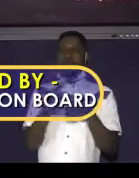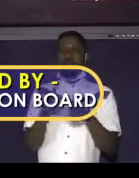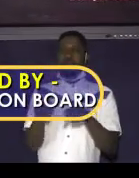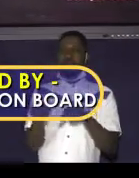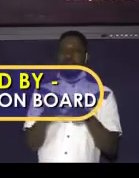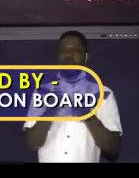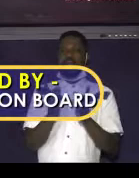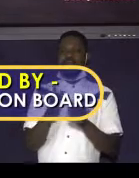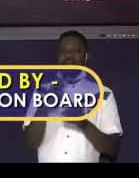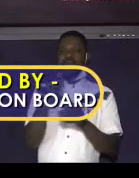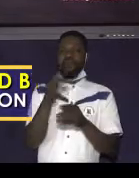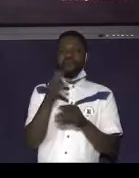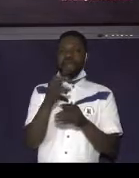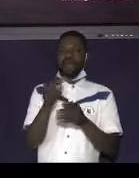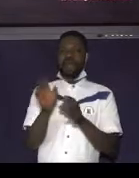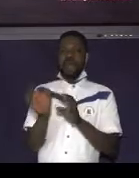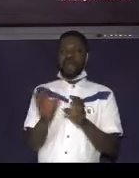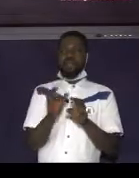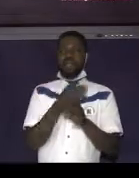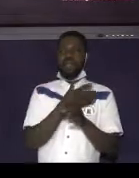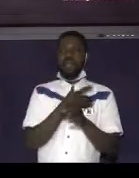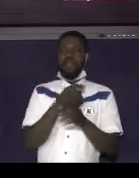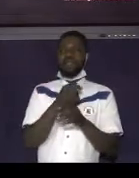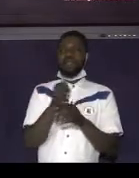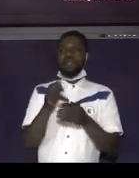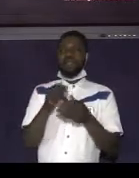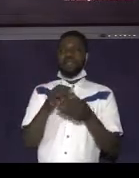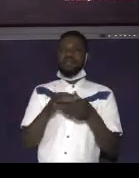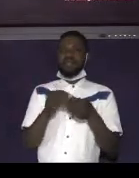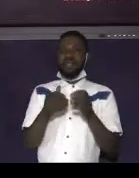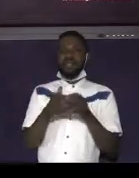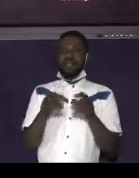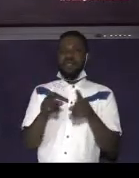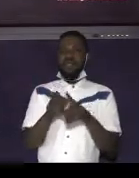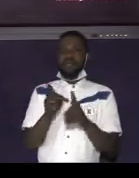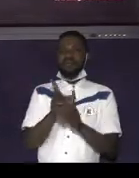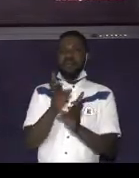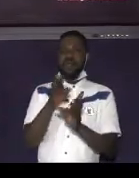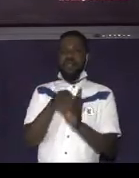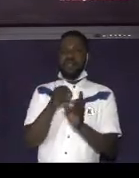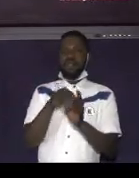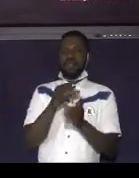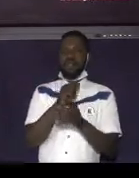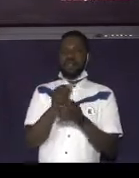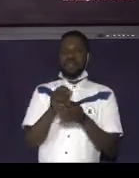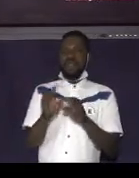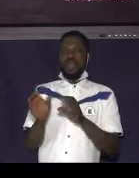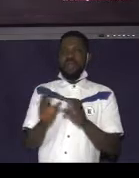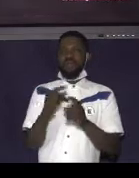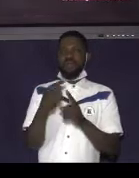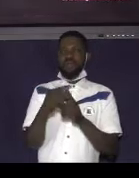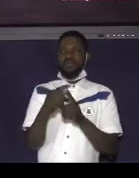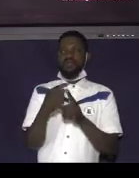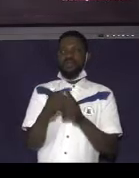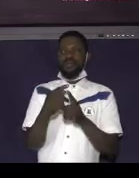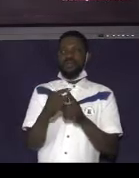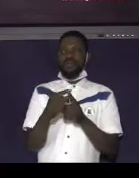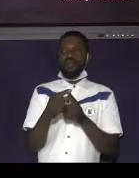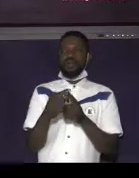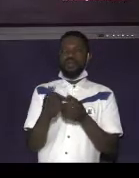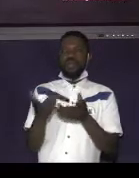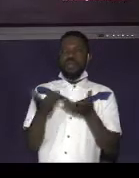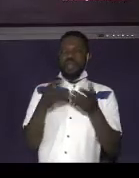action. And a sentence also contains a verb. And that verb is the action carried out